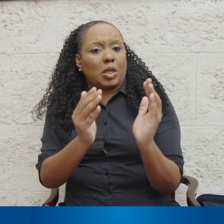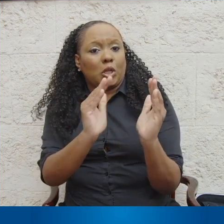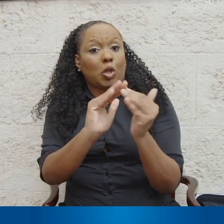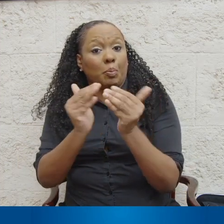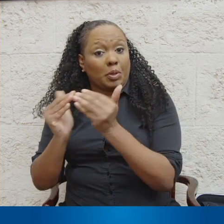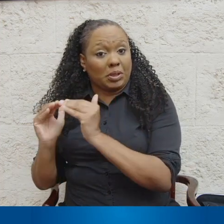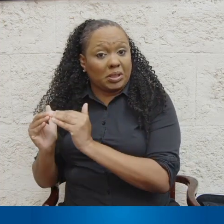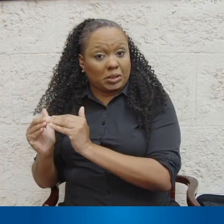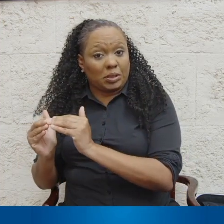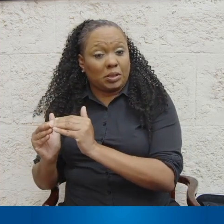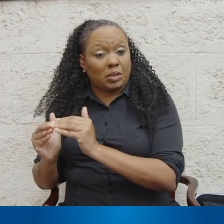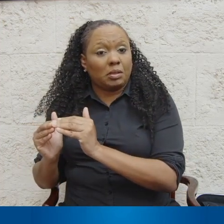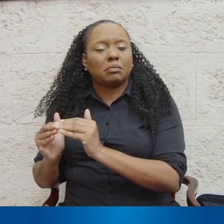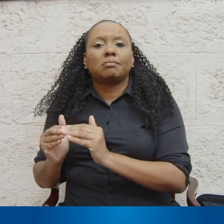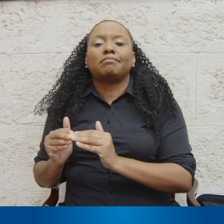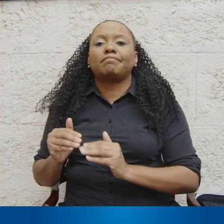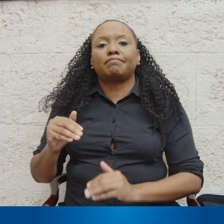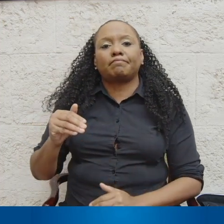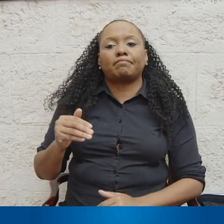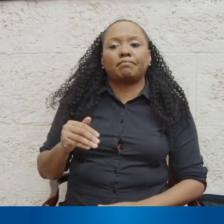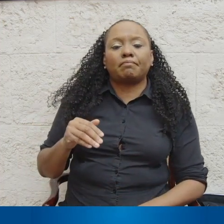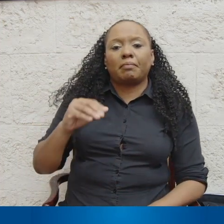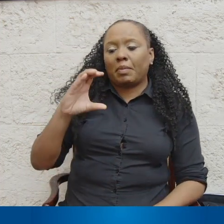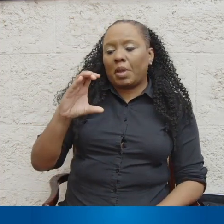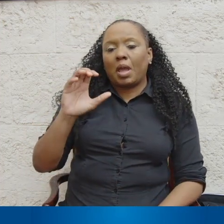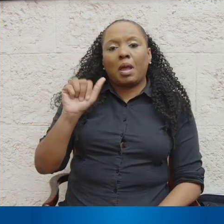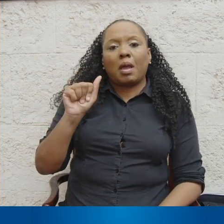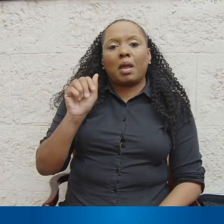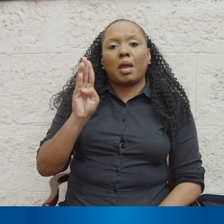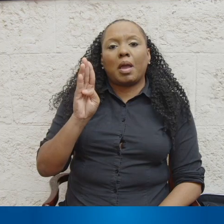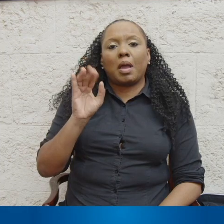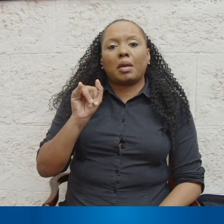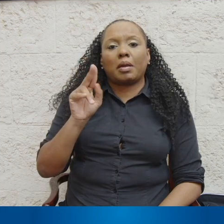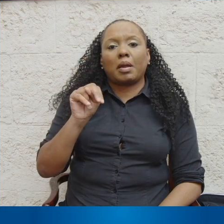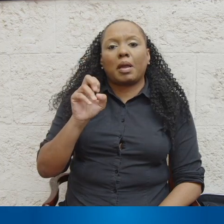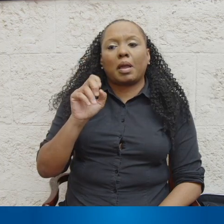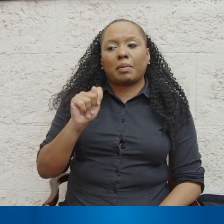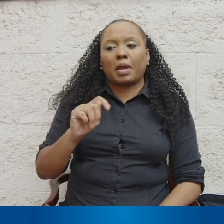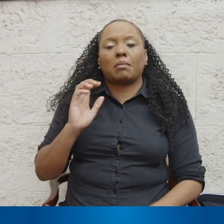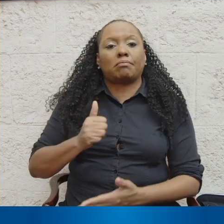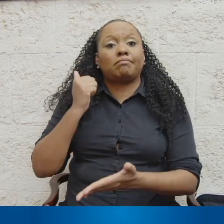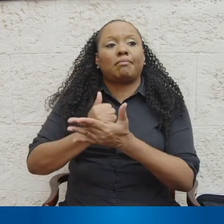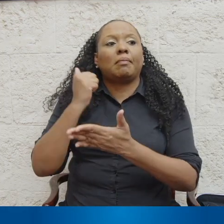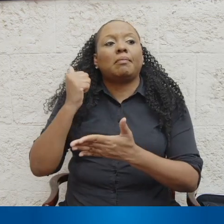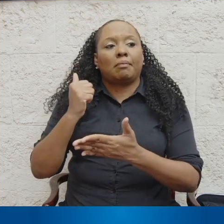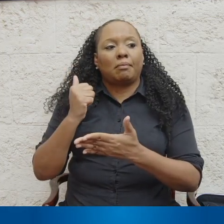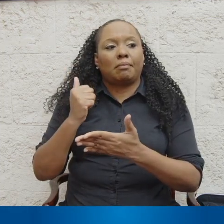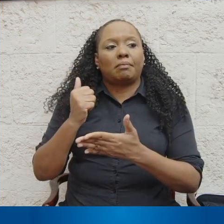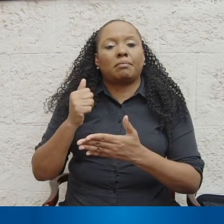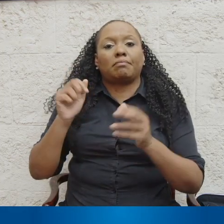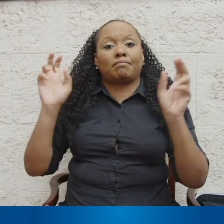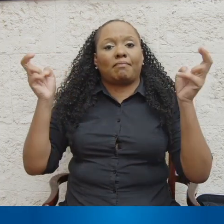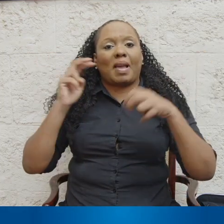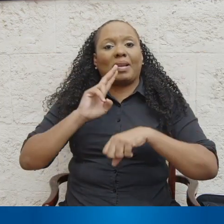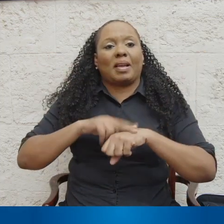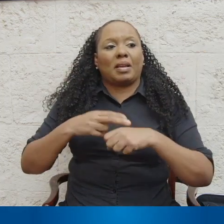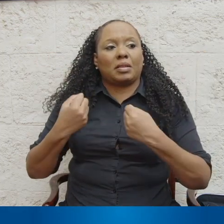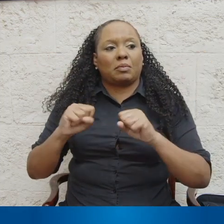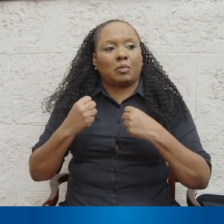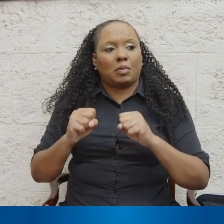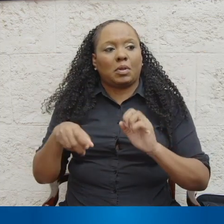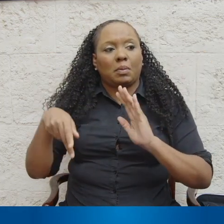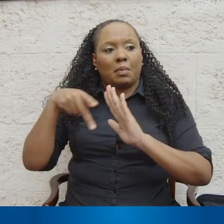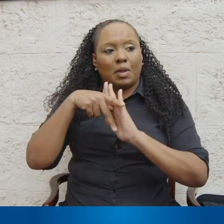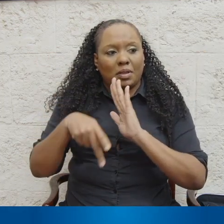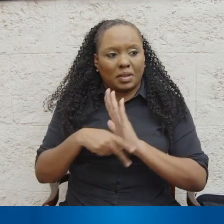Cabinet would have approved the new national sports policy to indicate that this government is not making